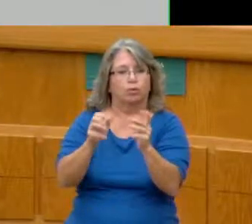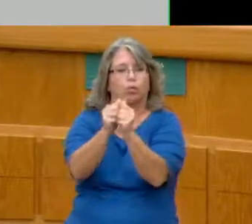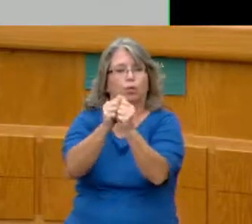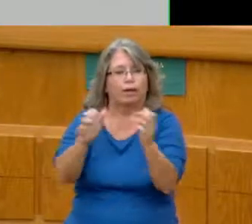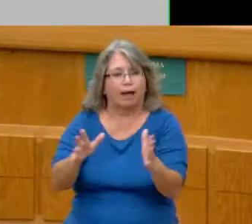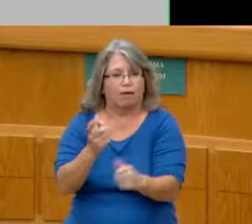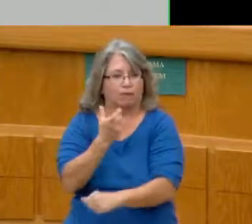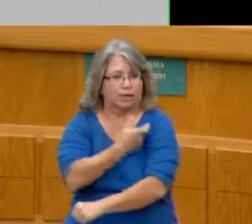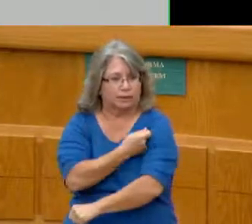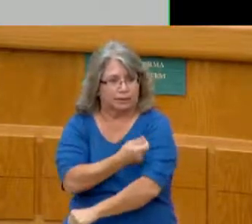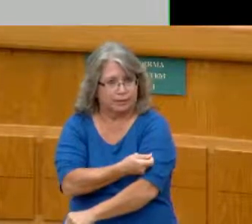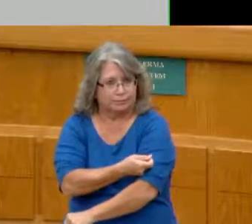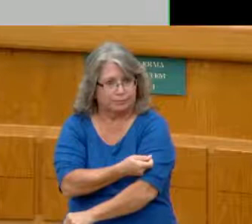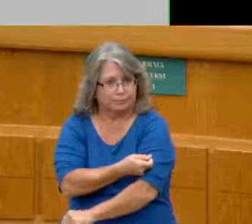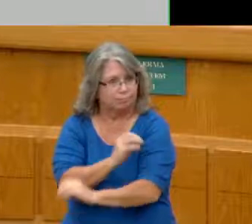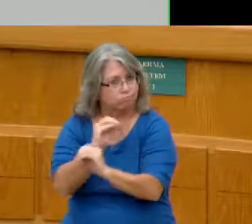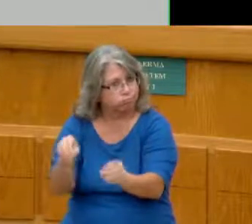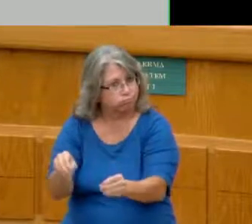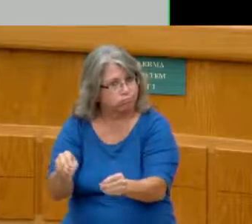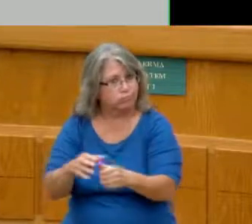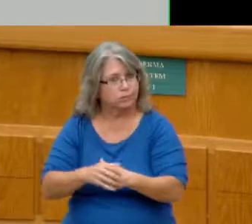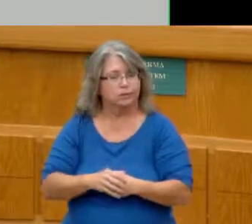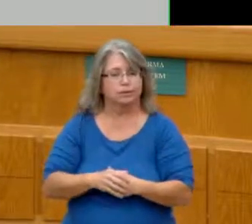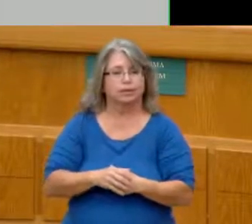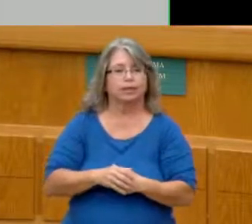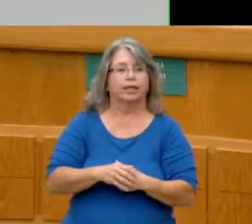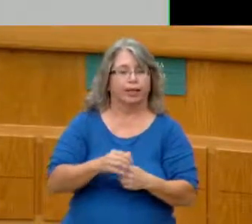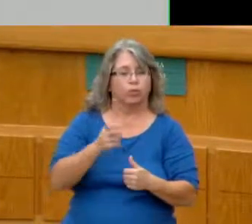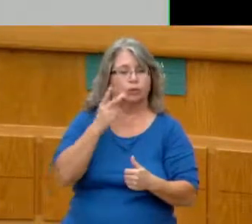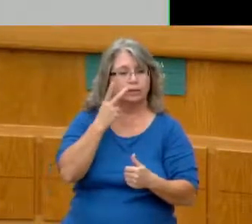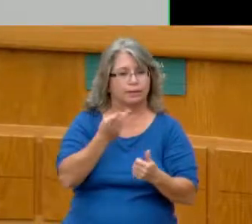And now we're seeing an increase again.